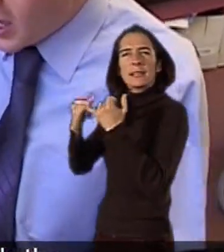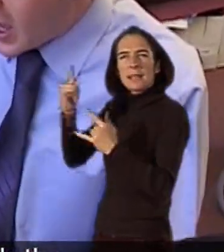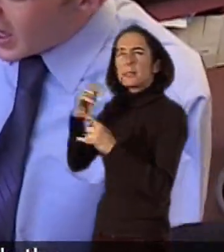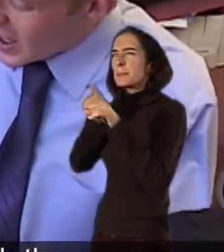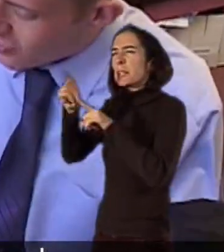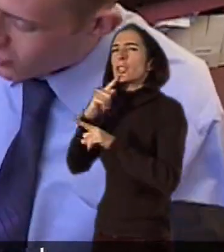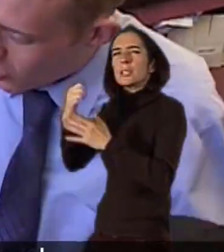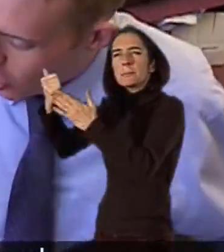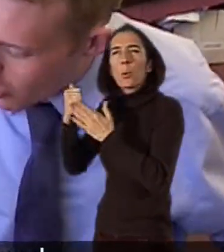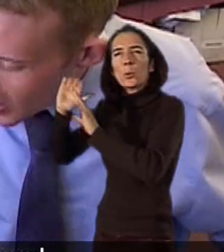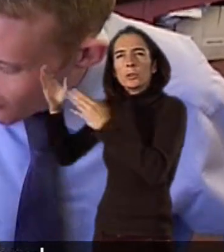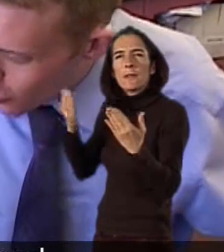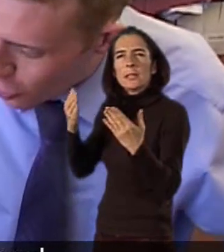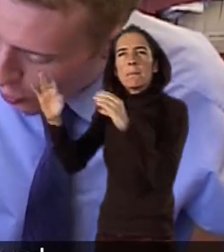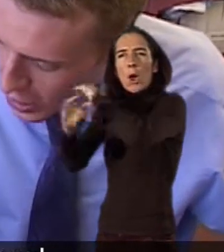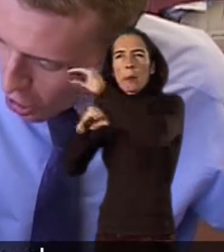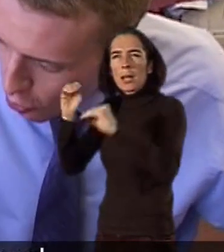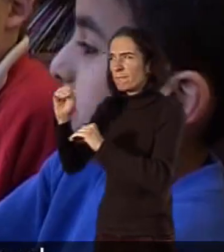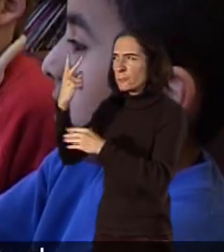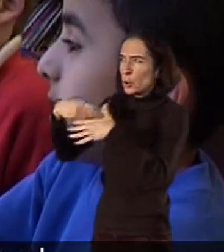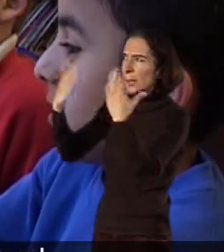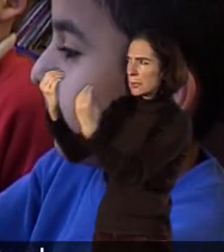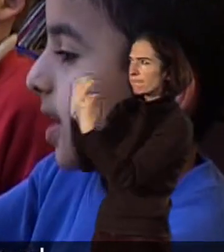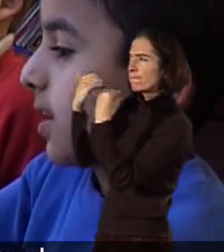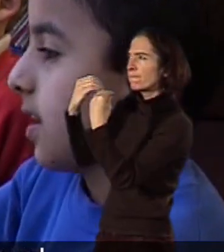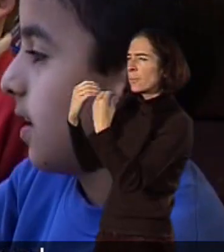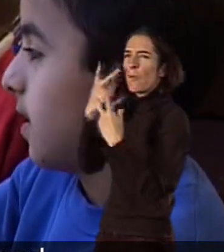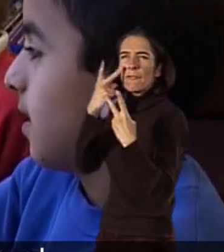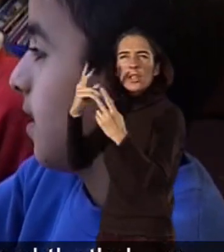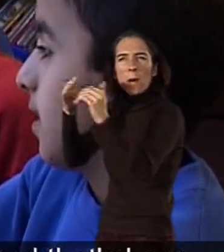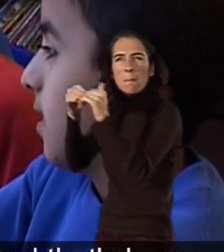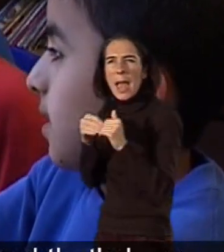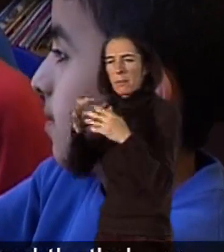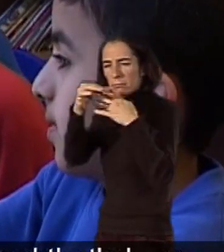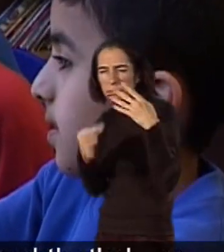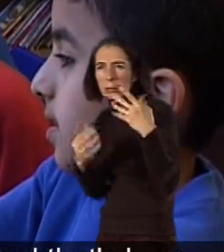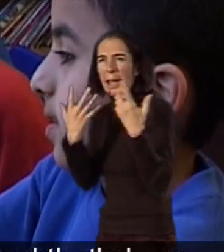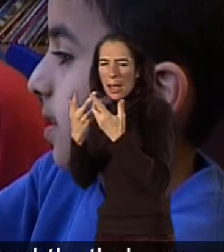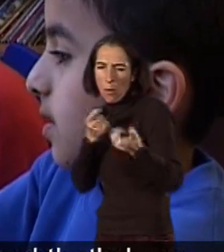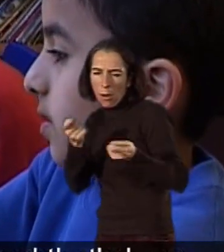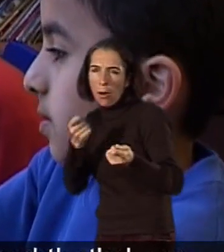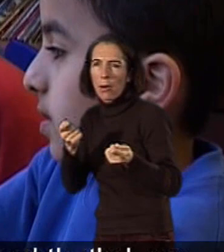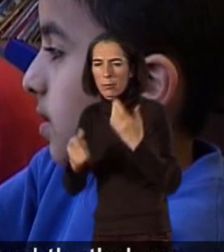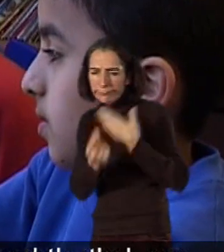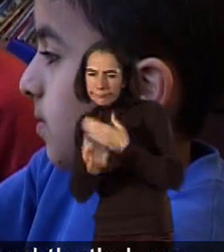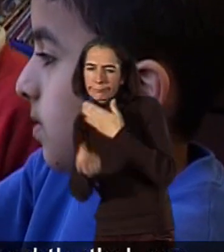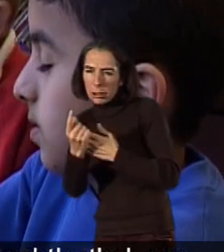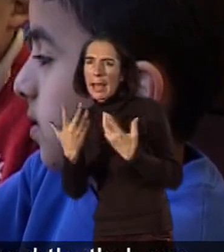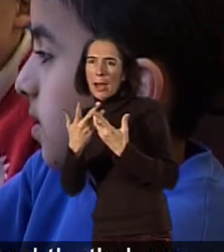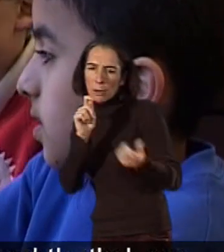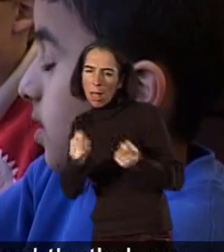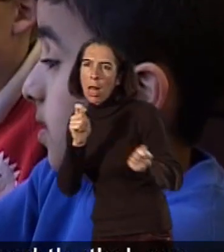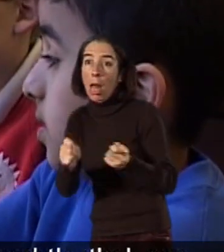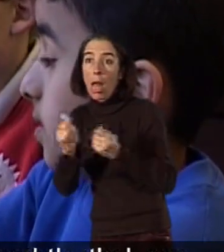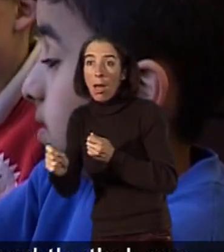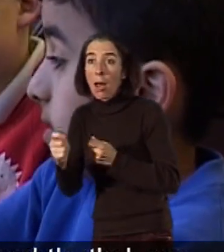Specialist Support Service that we have in Birmingham, on visual impairment and how to handle those issues that might arise in the classroom. And that's been